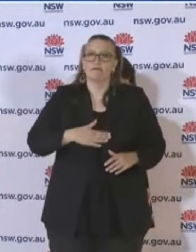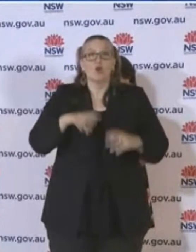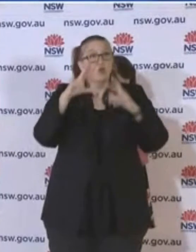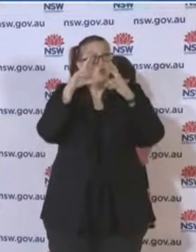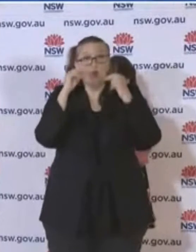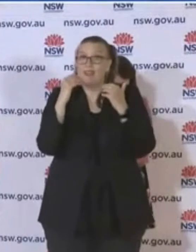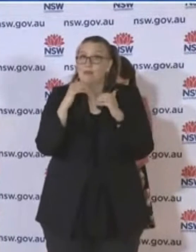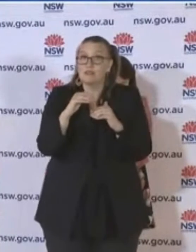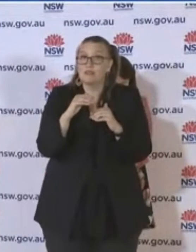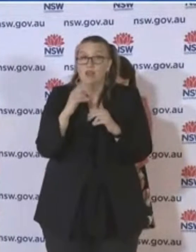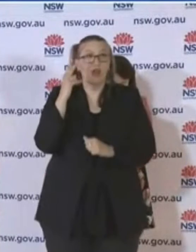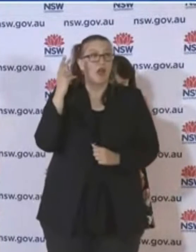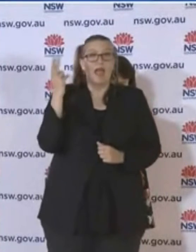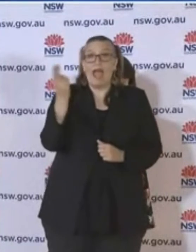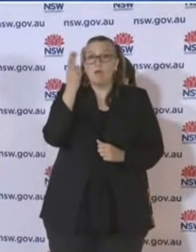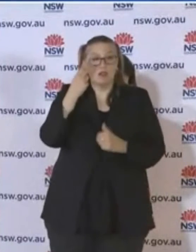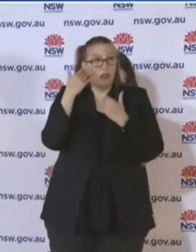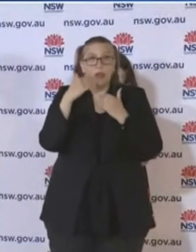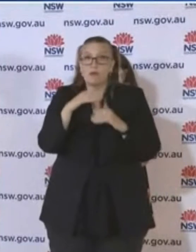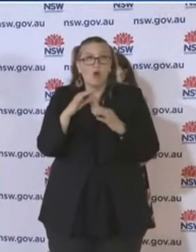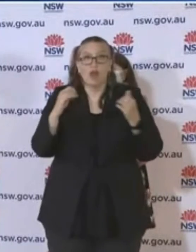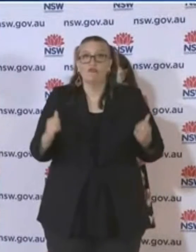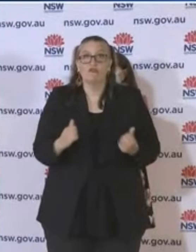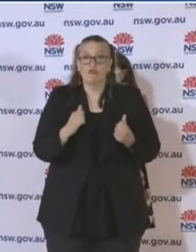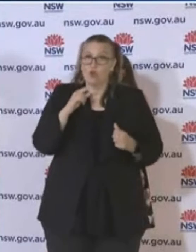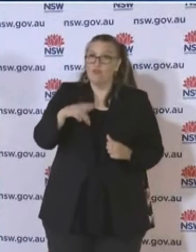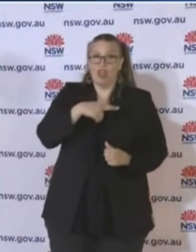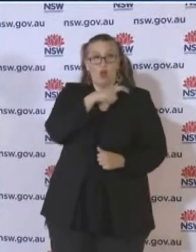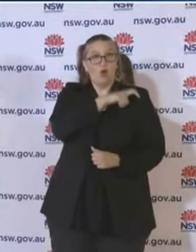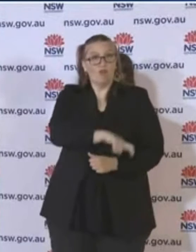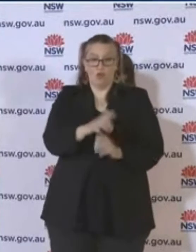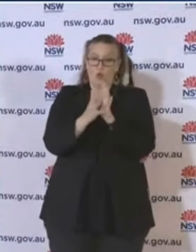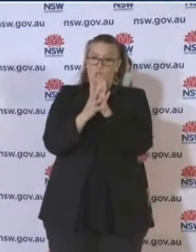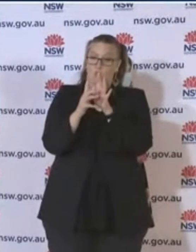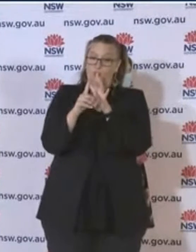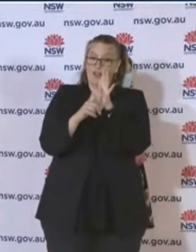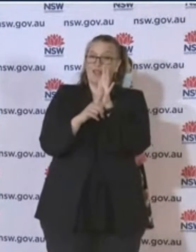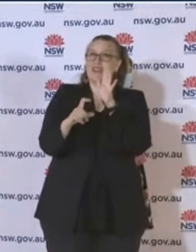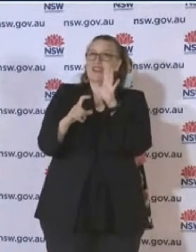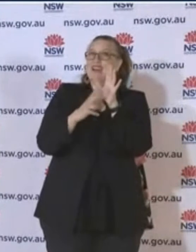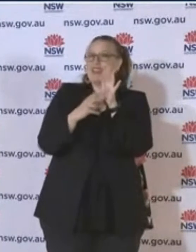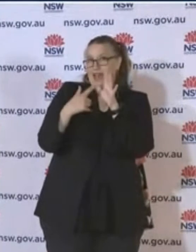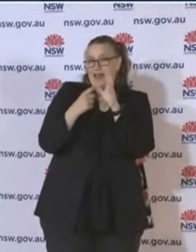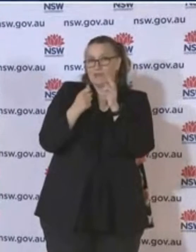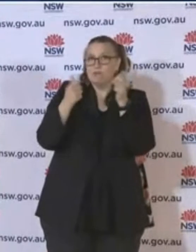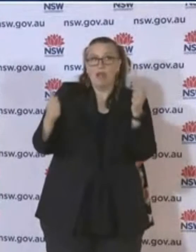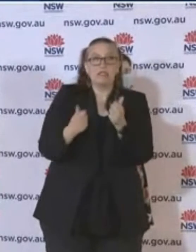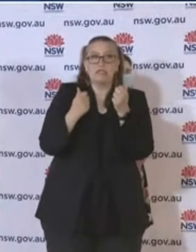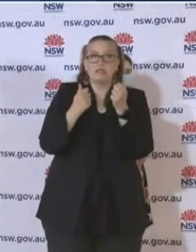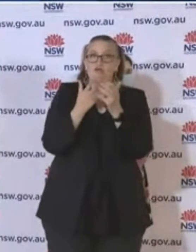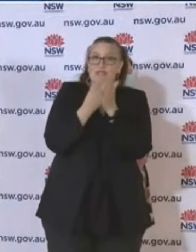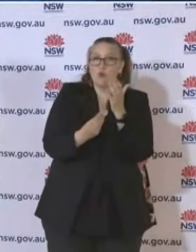confident that Western New South Wales and Wilcannia is equipped to deal with what's happening there? Look, remote areas have particular